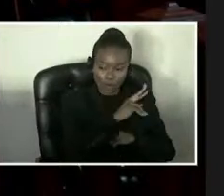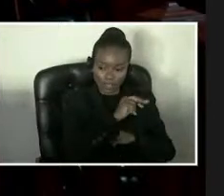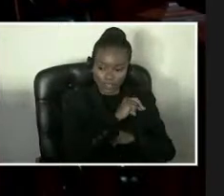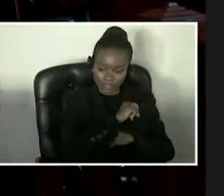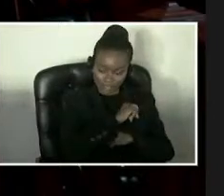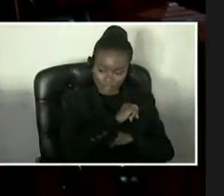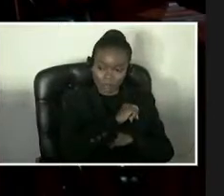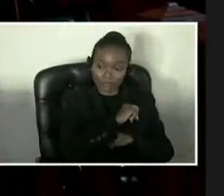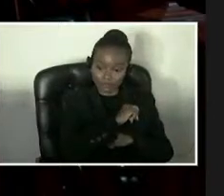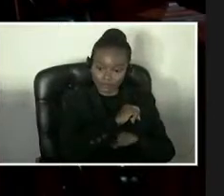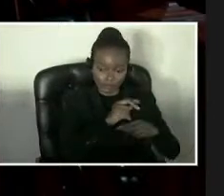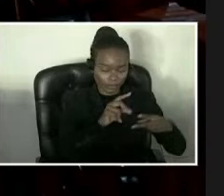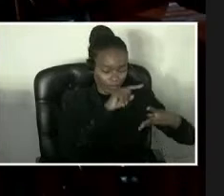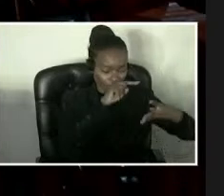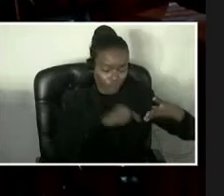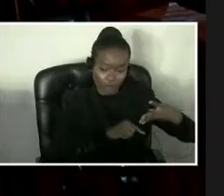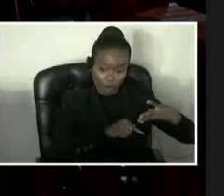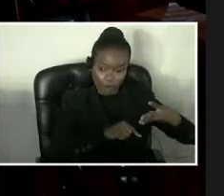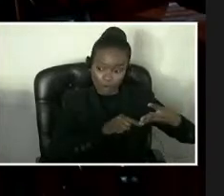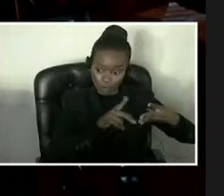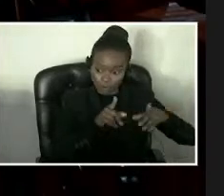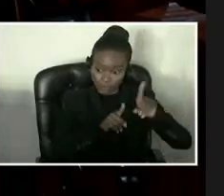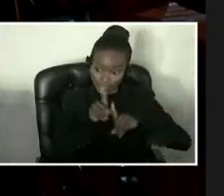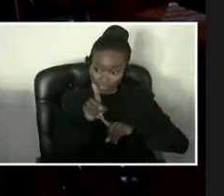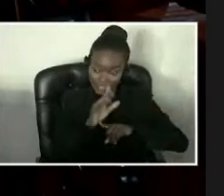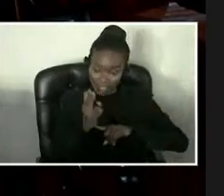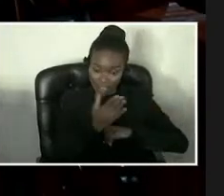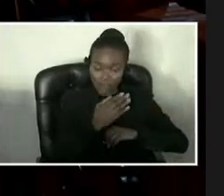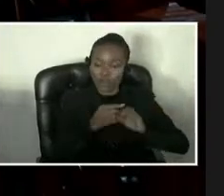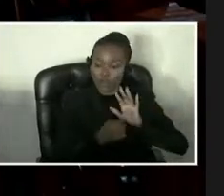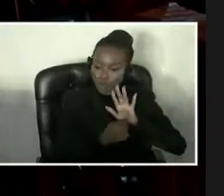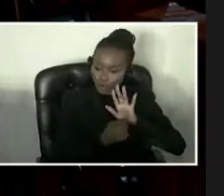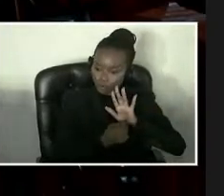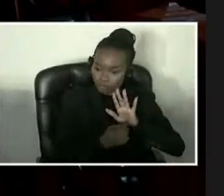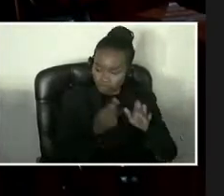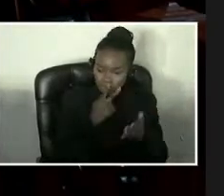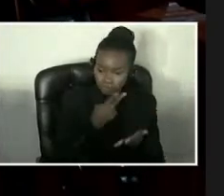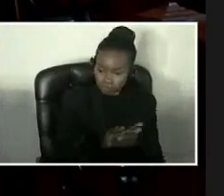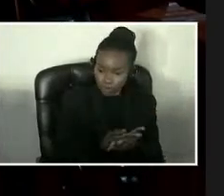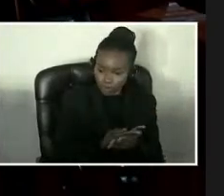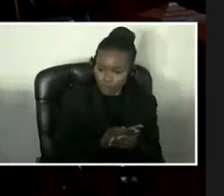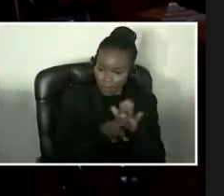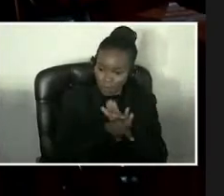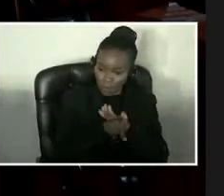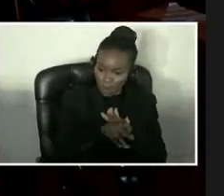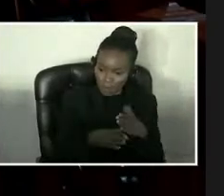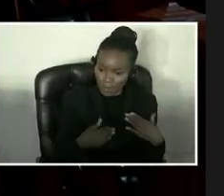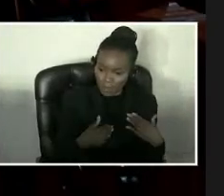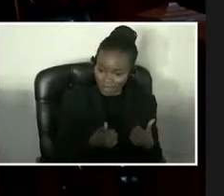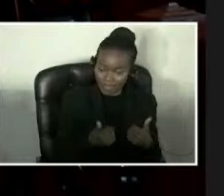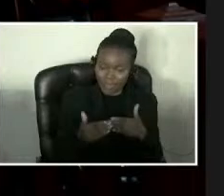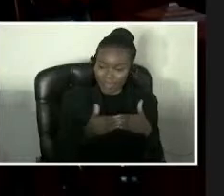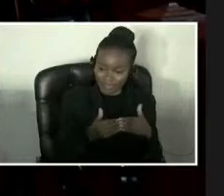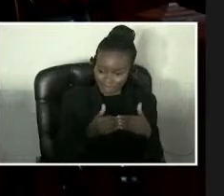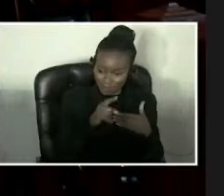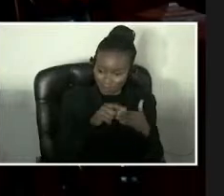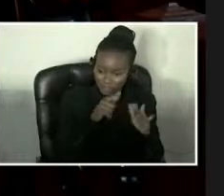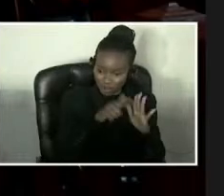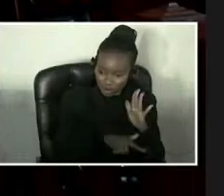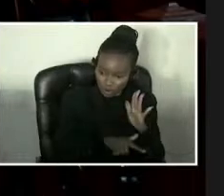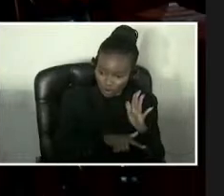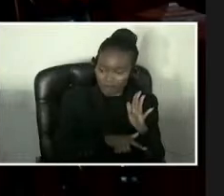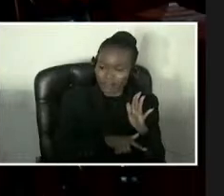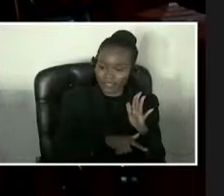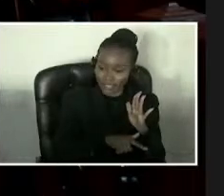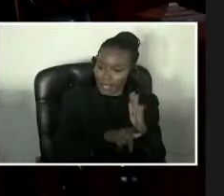therefore prerequisite to each successes improving the quality of public health care lowering the relative cost of private care